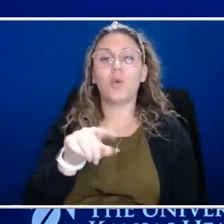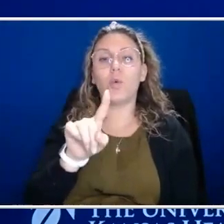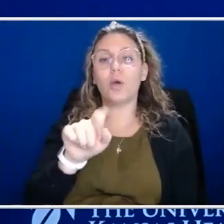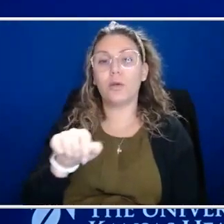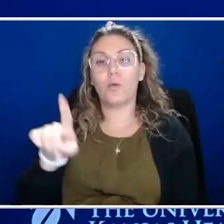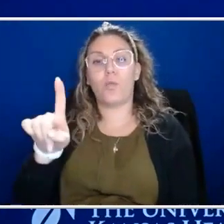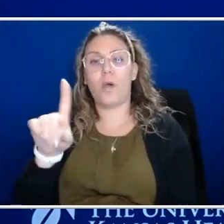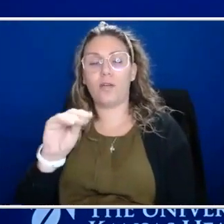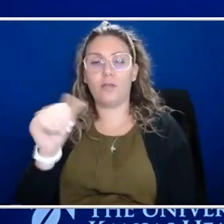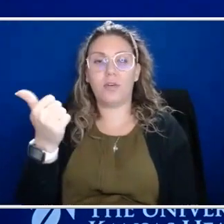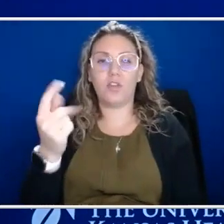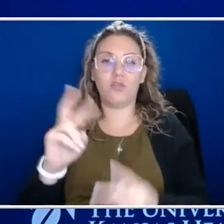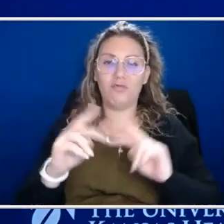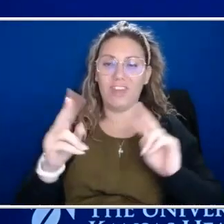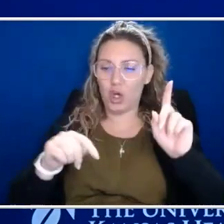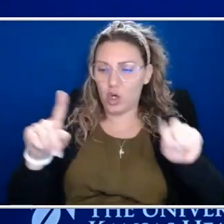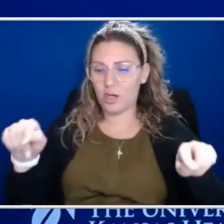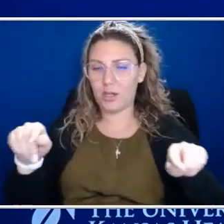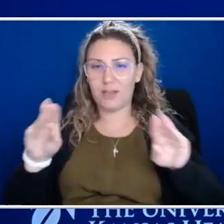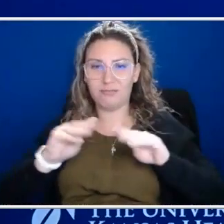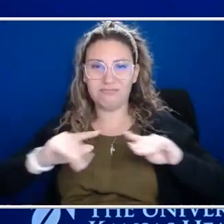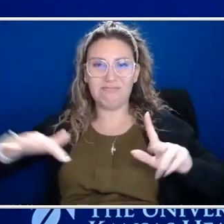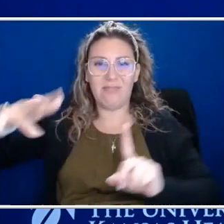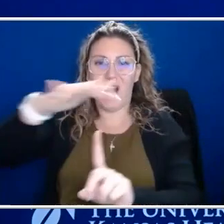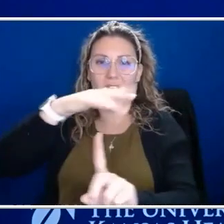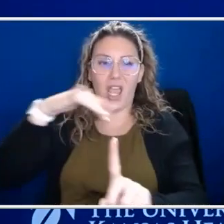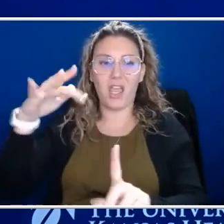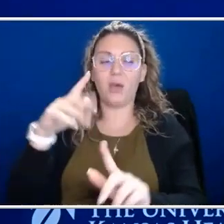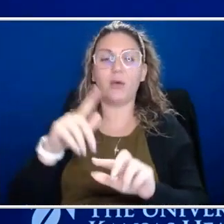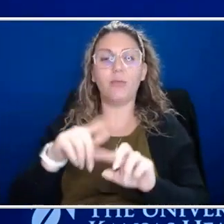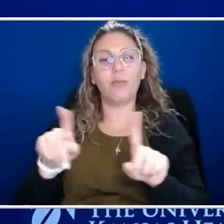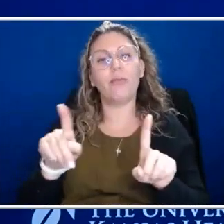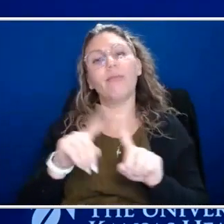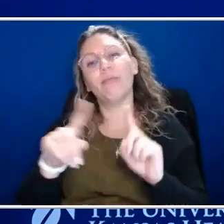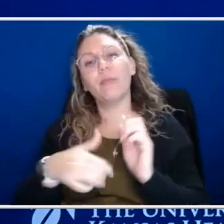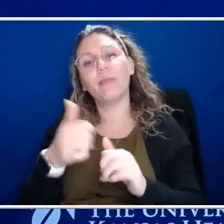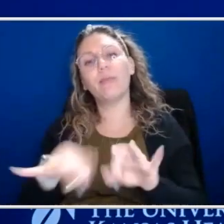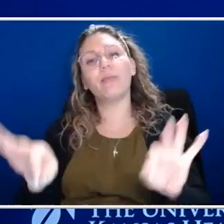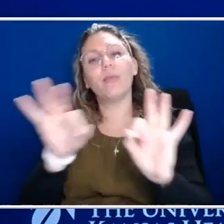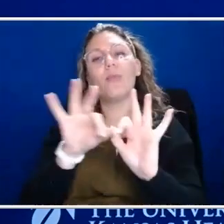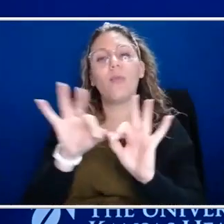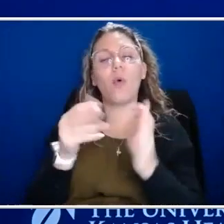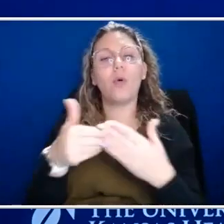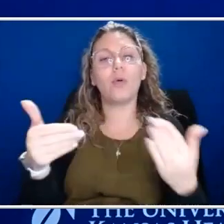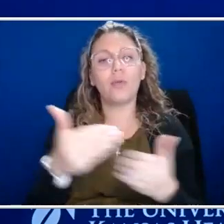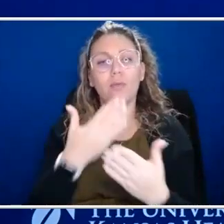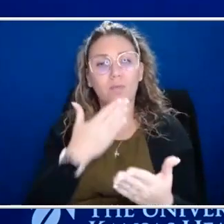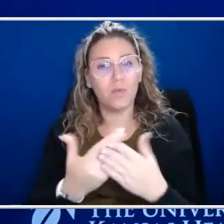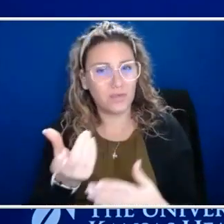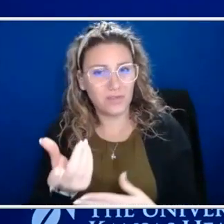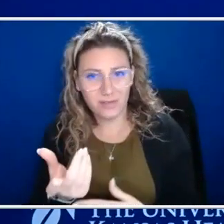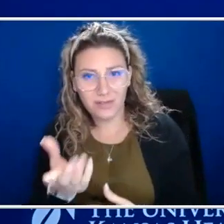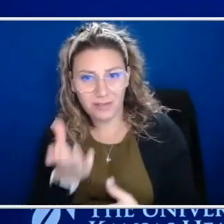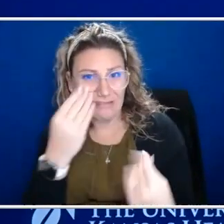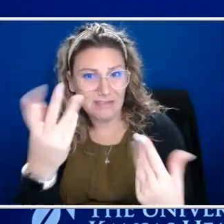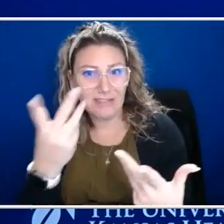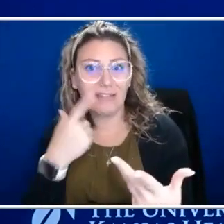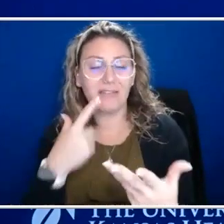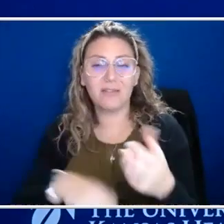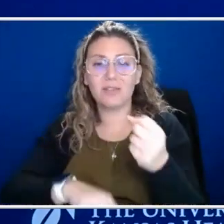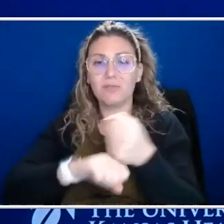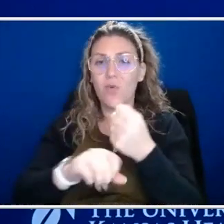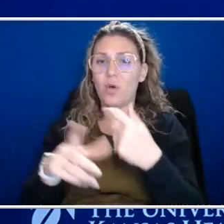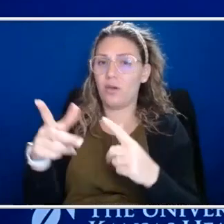that are circulating as well, but the most important thing to understand is that we do have good data to support the fact that the vaccines continue to provide